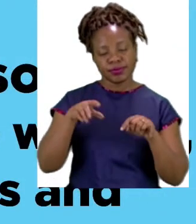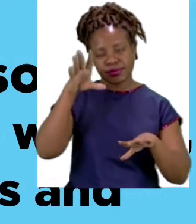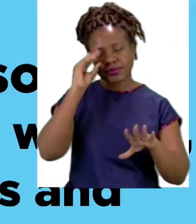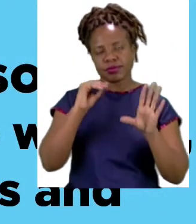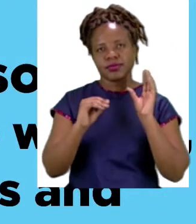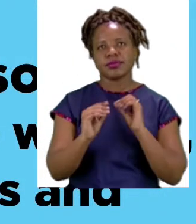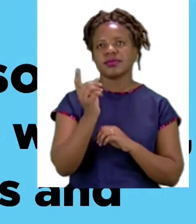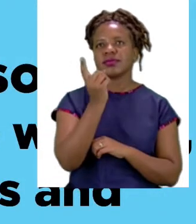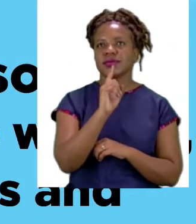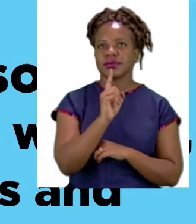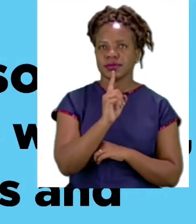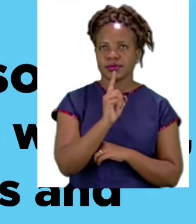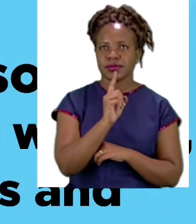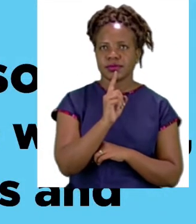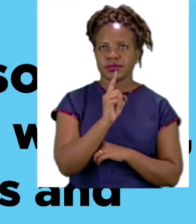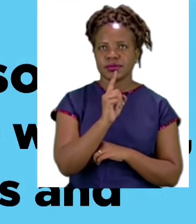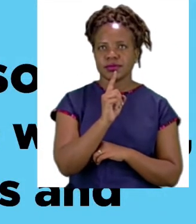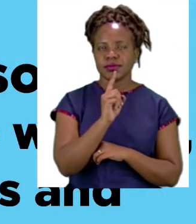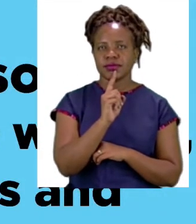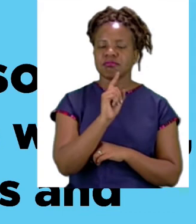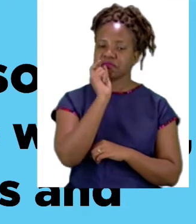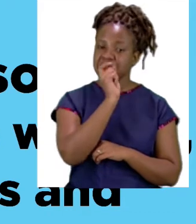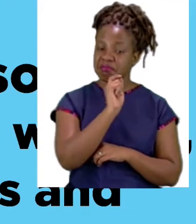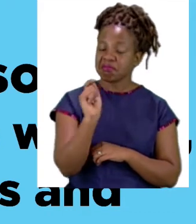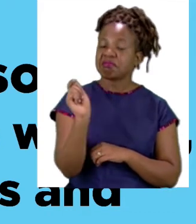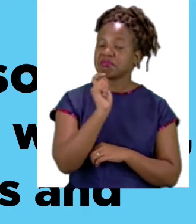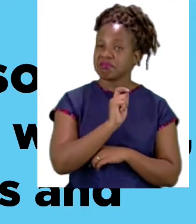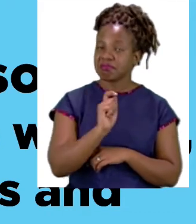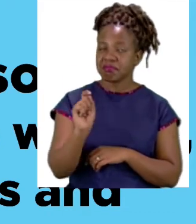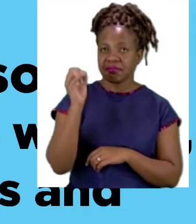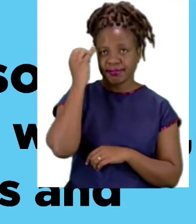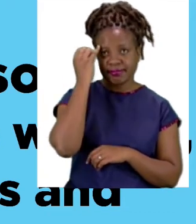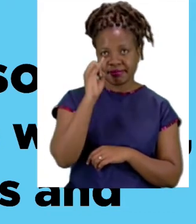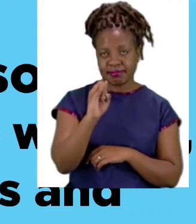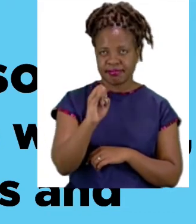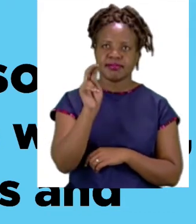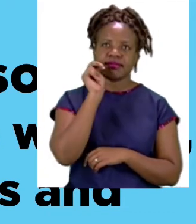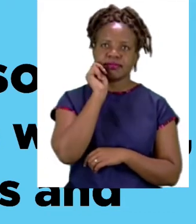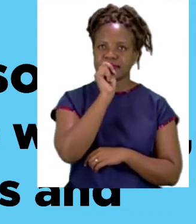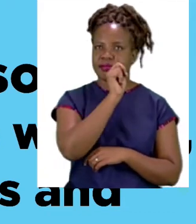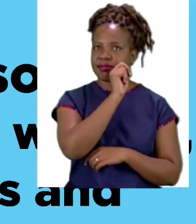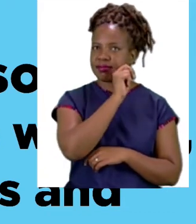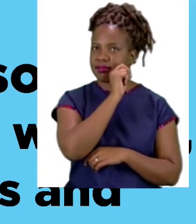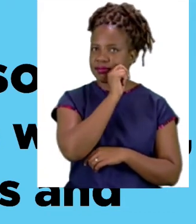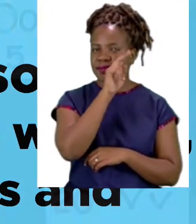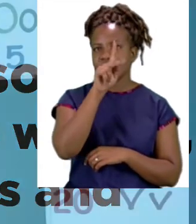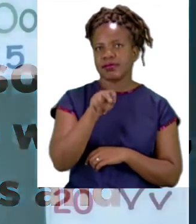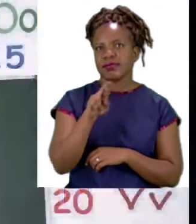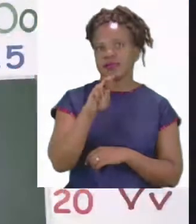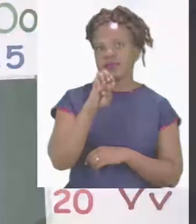lesson, we will be talking about creative writing, nouns, and